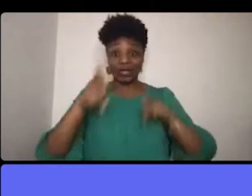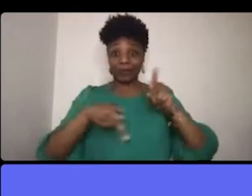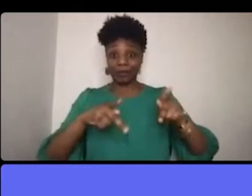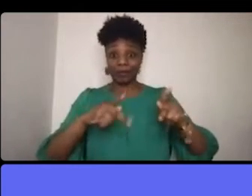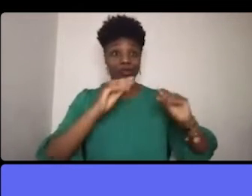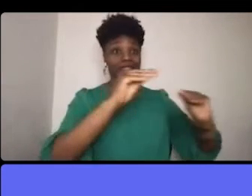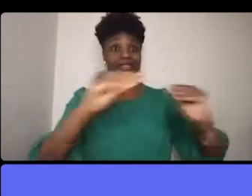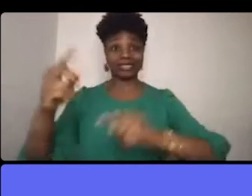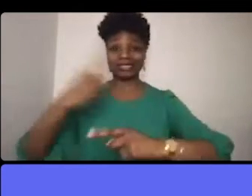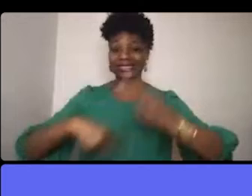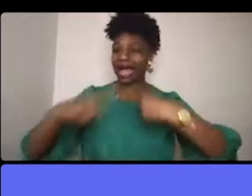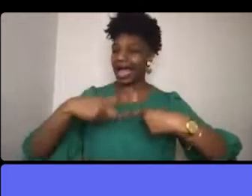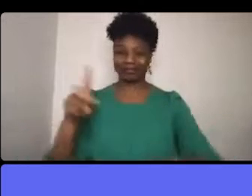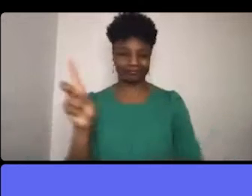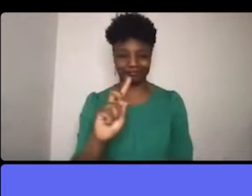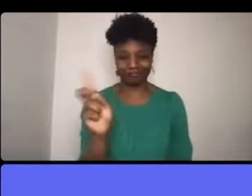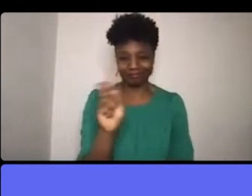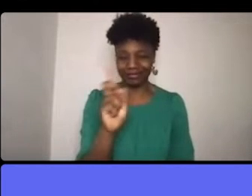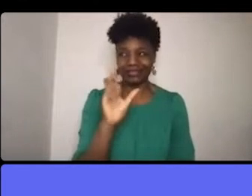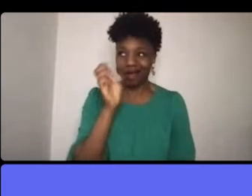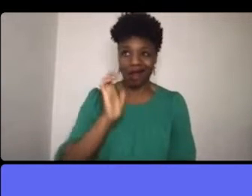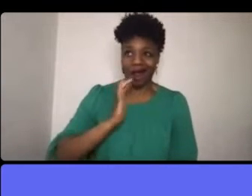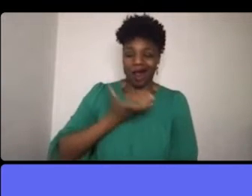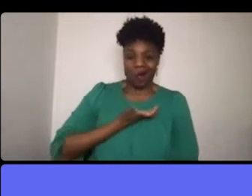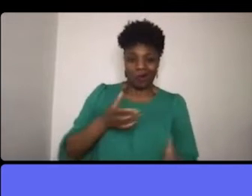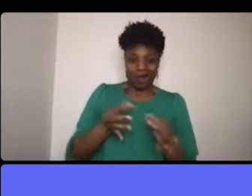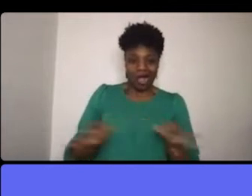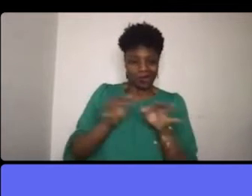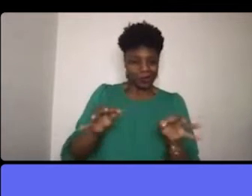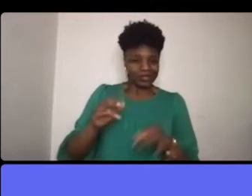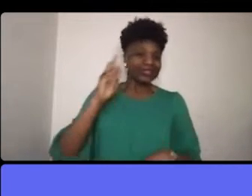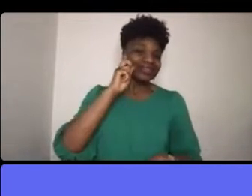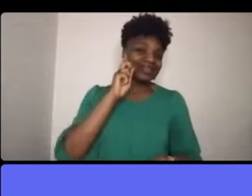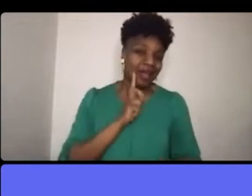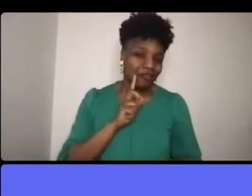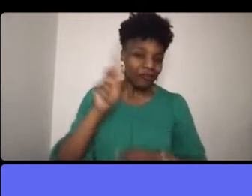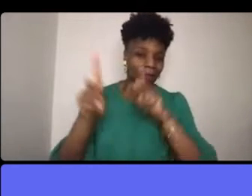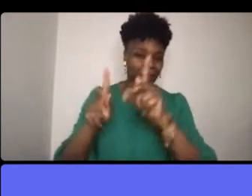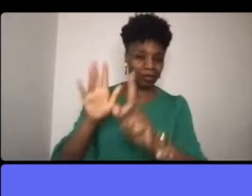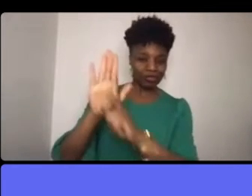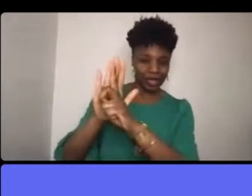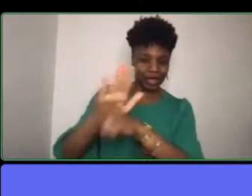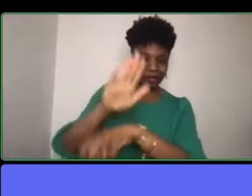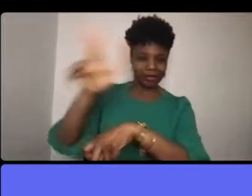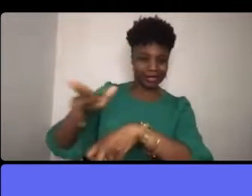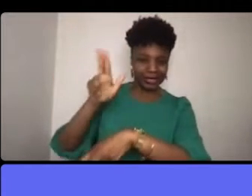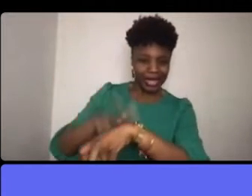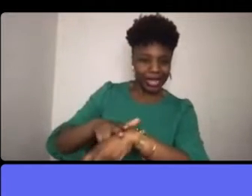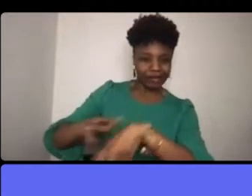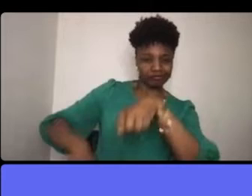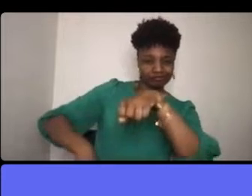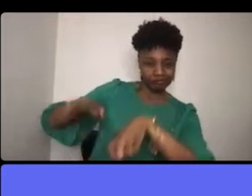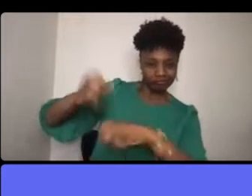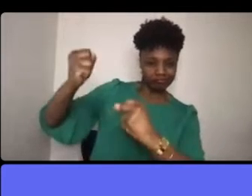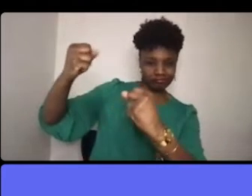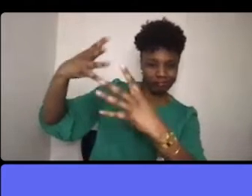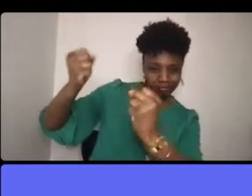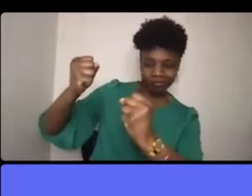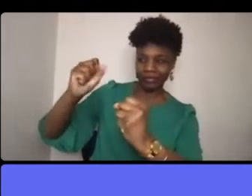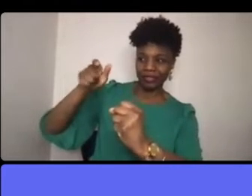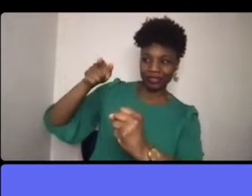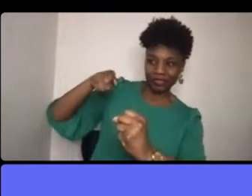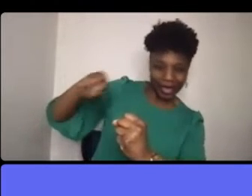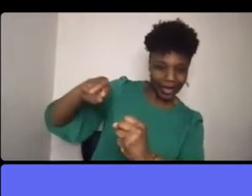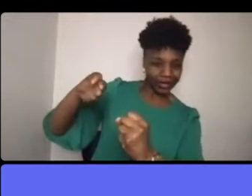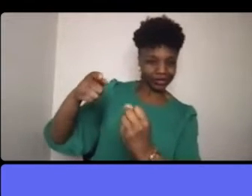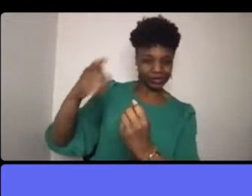language, right? Mm. We're learning through them who are the native users of the land, of the language. They lay